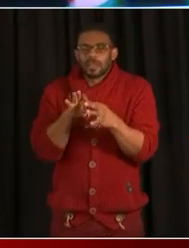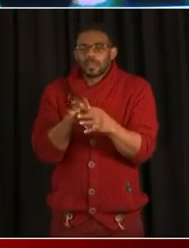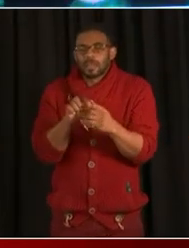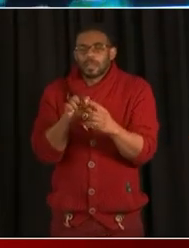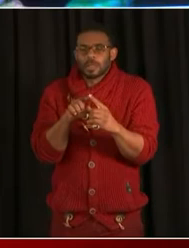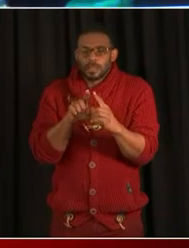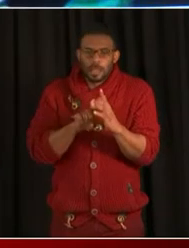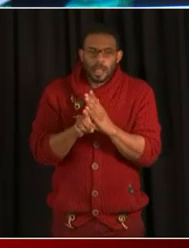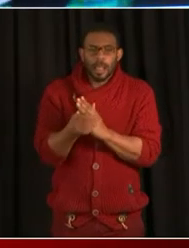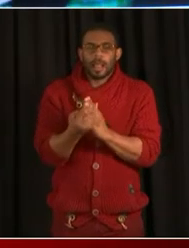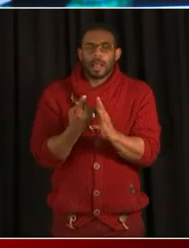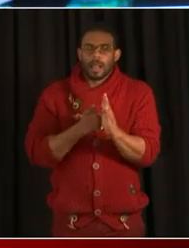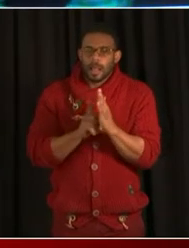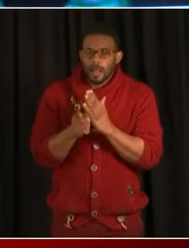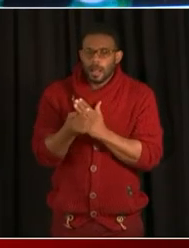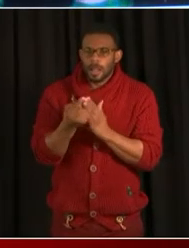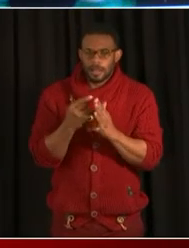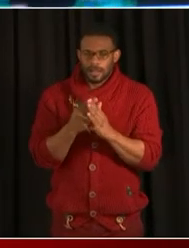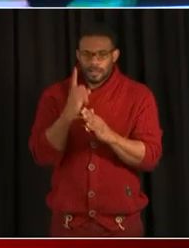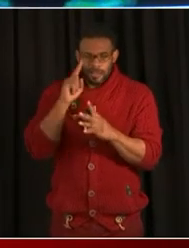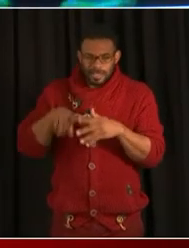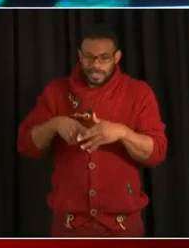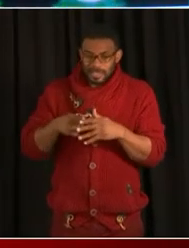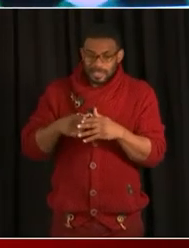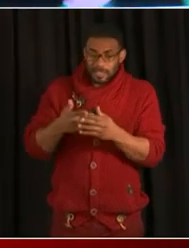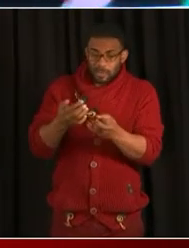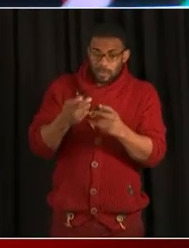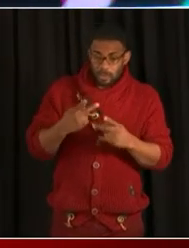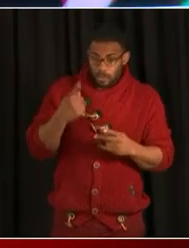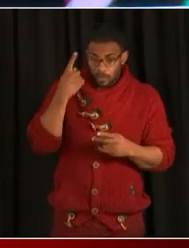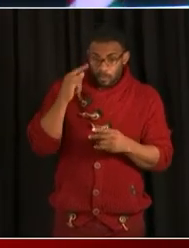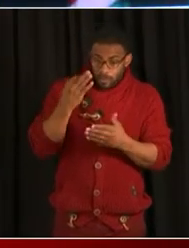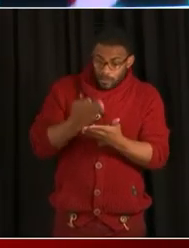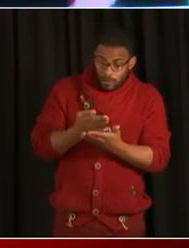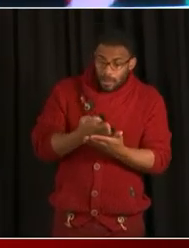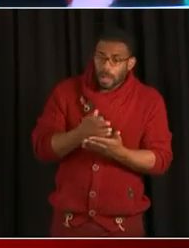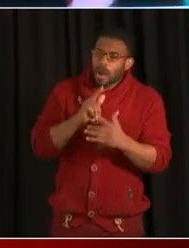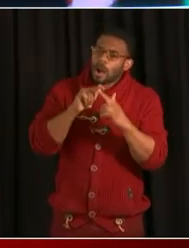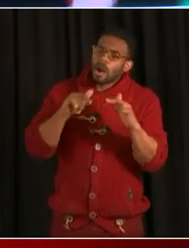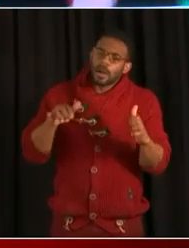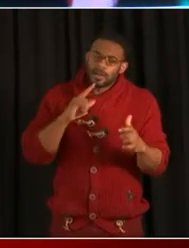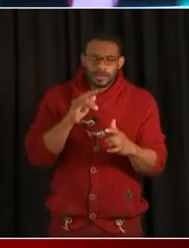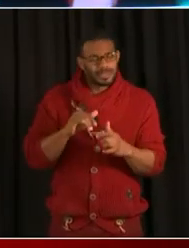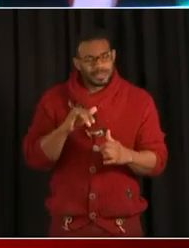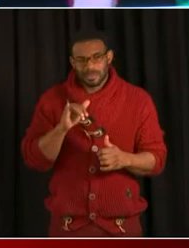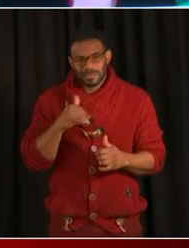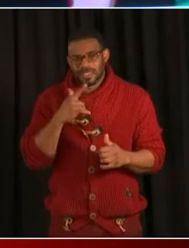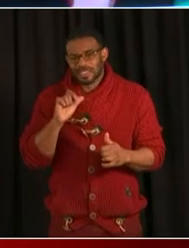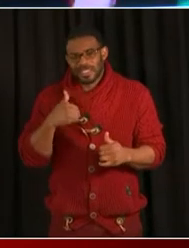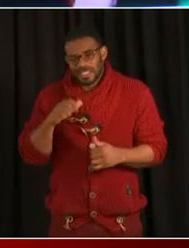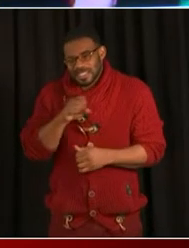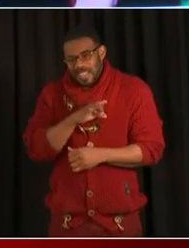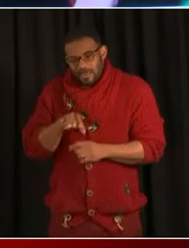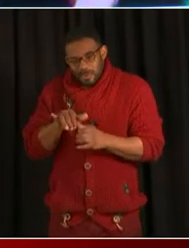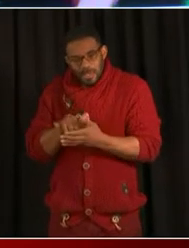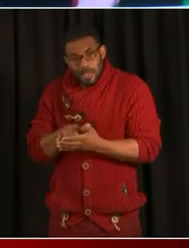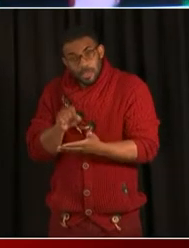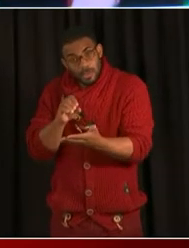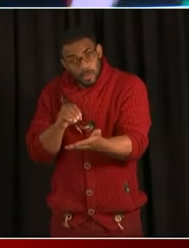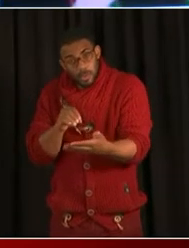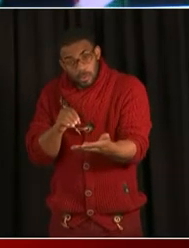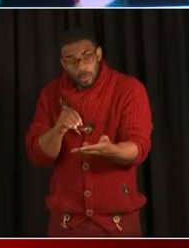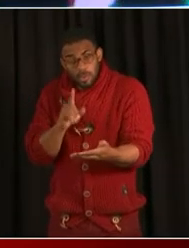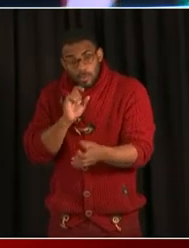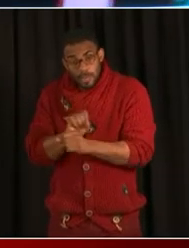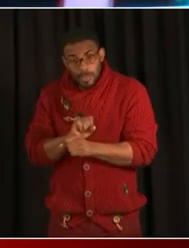this revolving door of initiating and returning funds and all of this. We just didn't have the staff to do it.